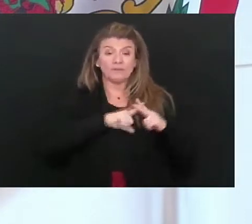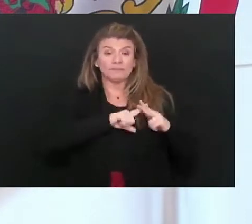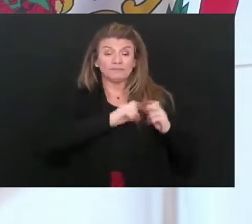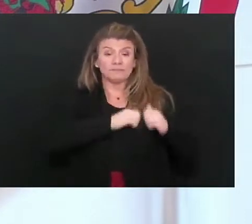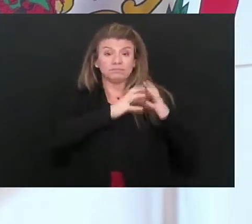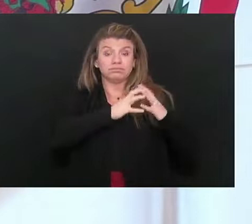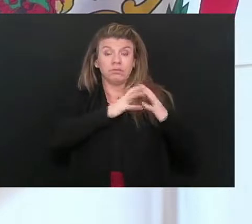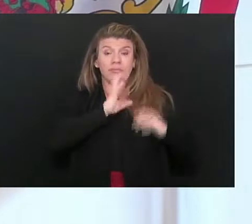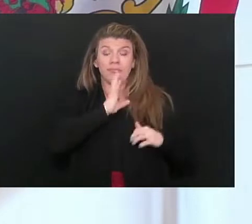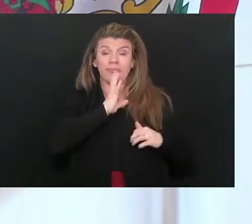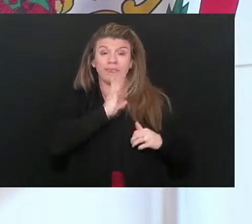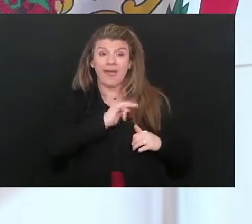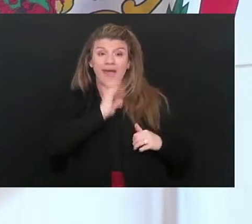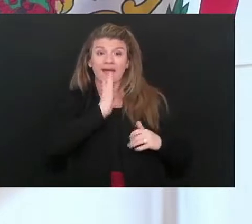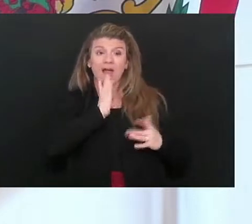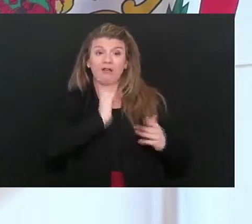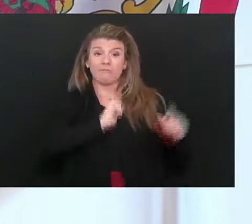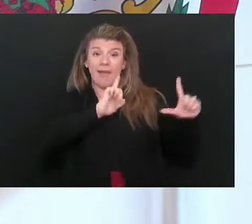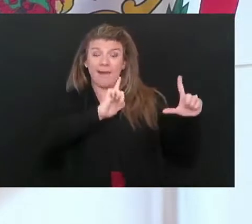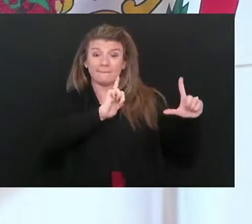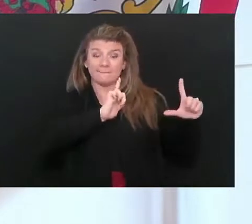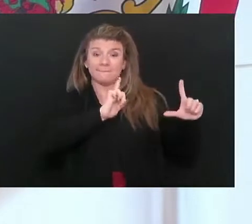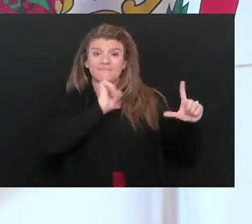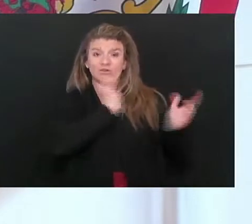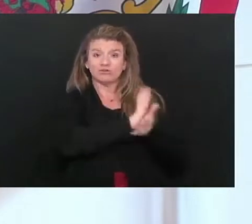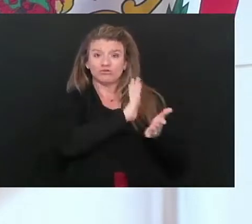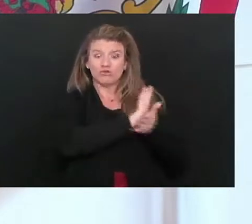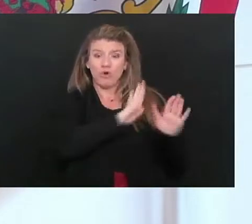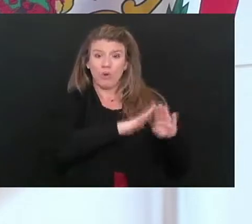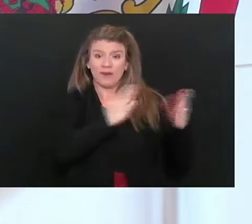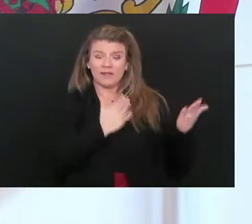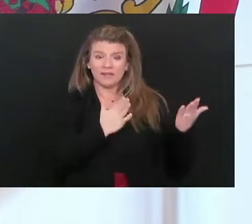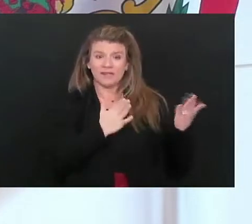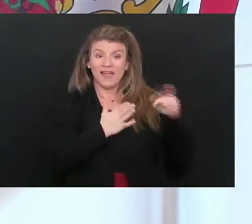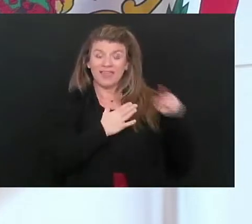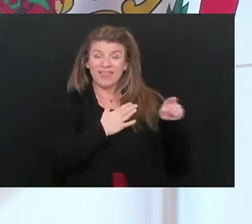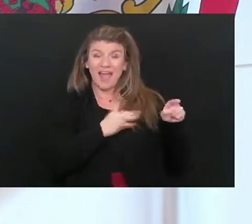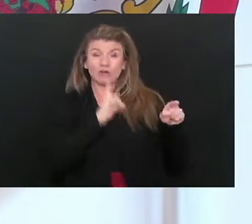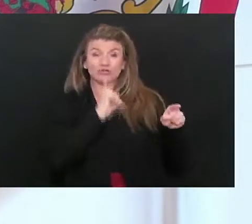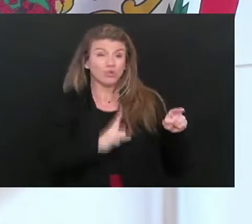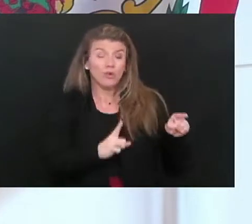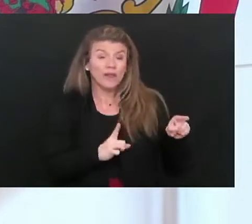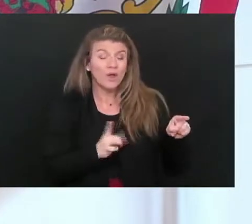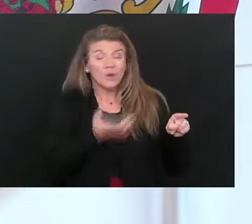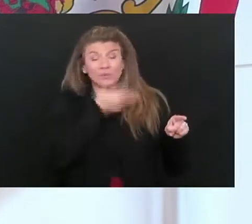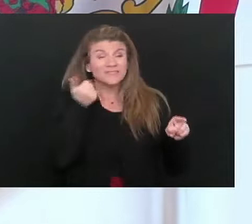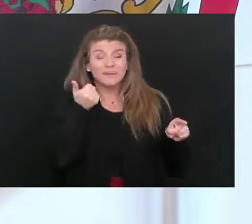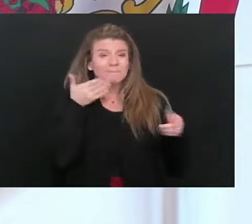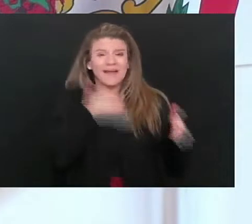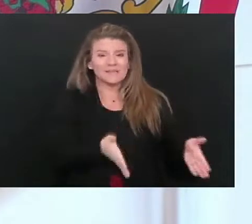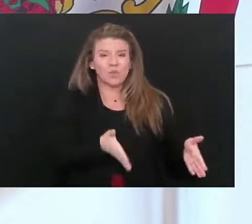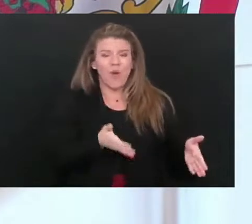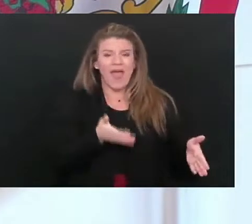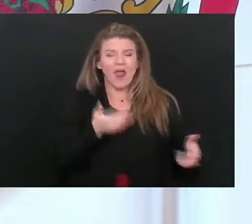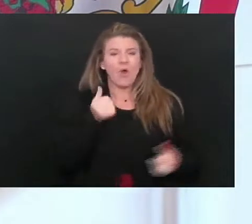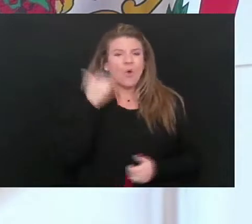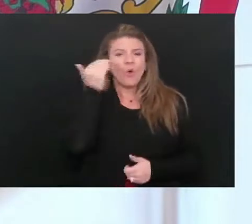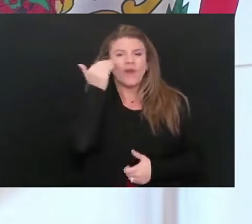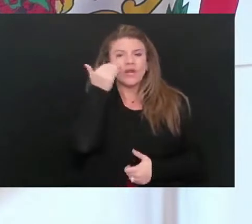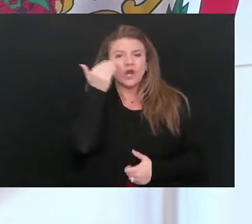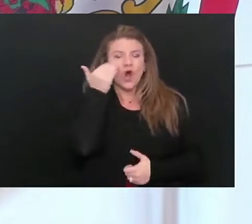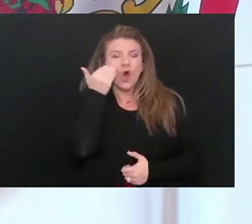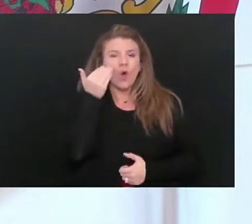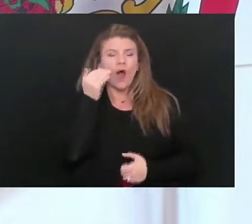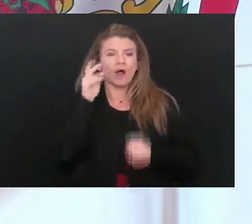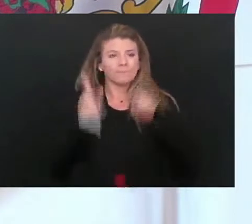our color-coded map for our school openings, it was the best way that we could make sure that we're keeping our students